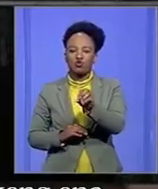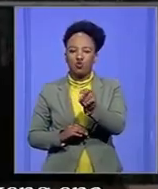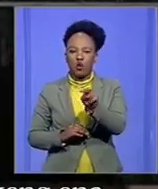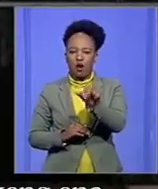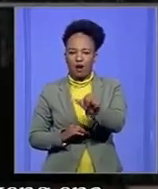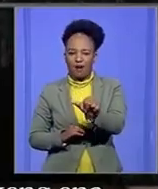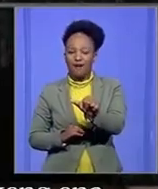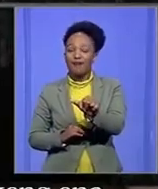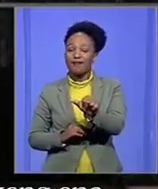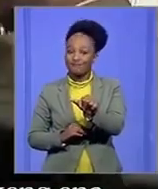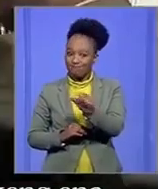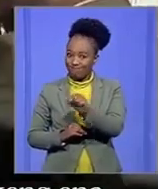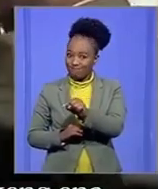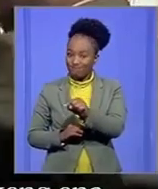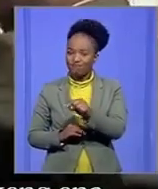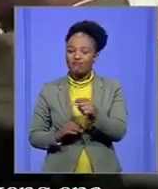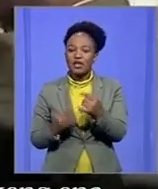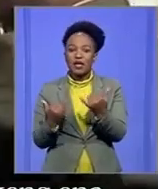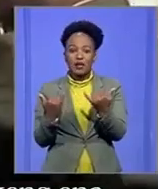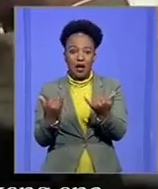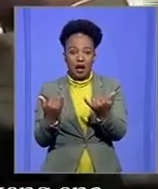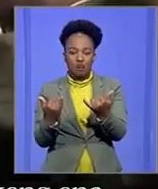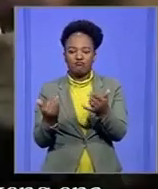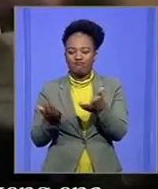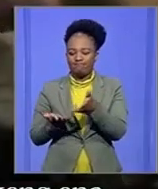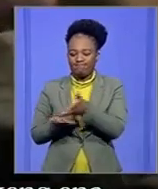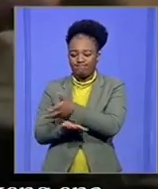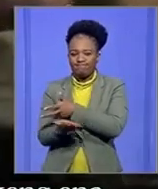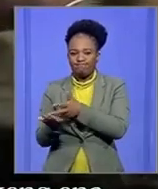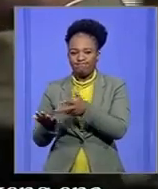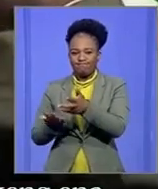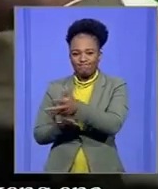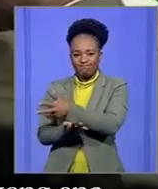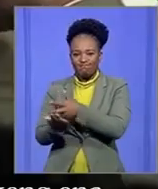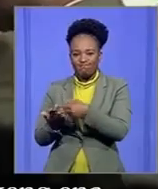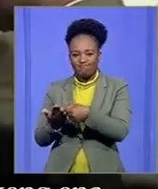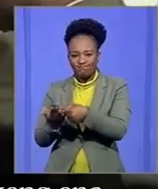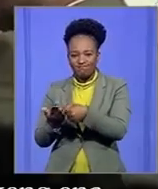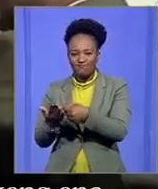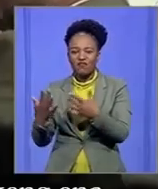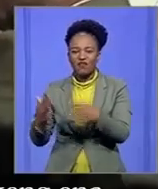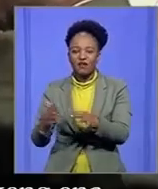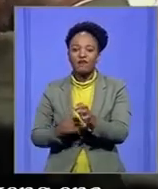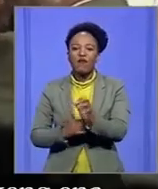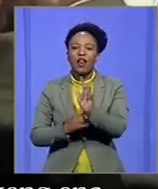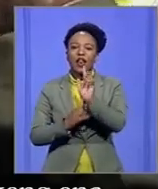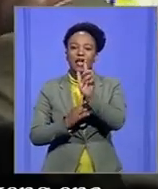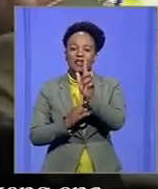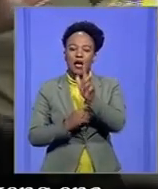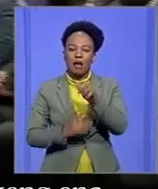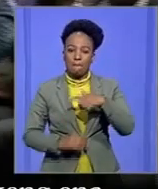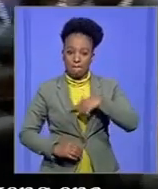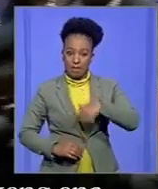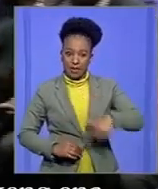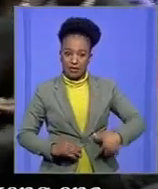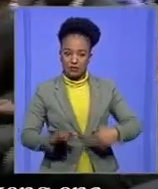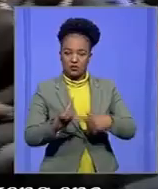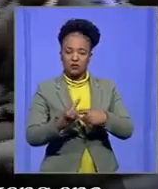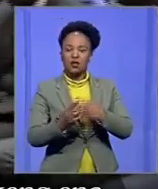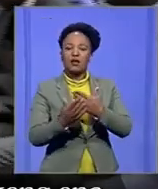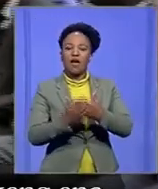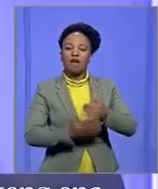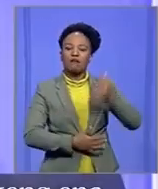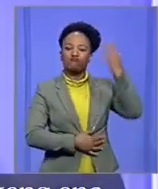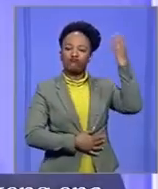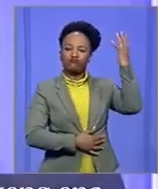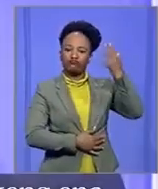gore tsona dipuisano tsa ga jaana di tla be di dira moko kgotsa yona pinagare ya seo e leng gore moporesidente o tla bua ka sone. Jwale ke